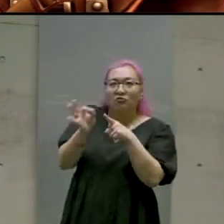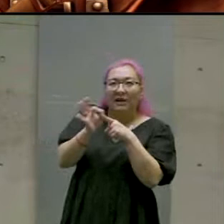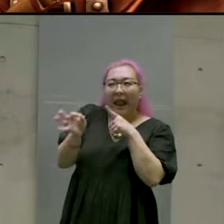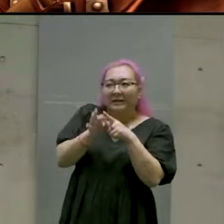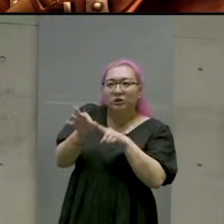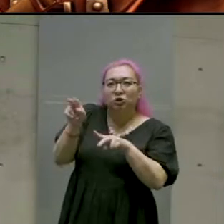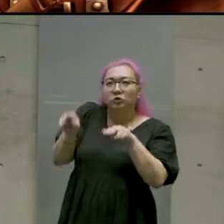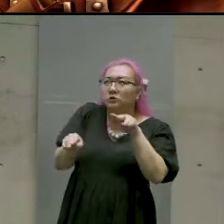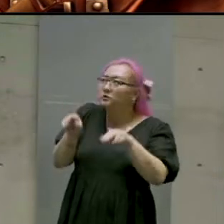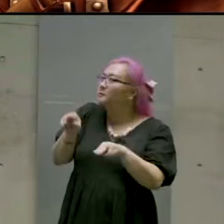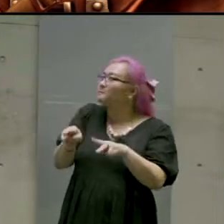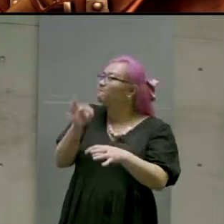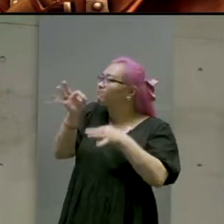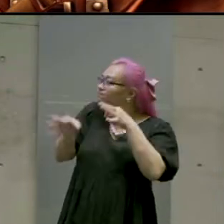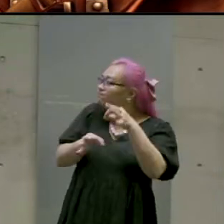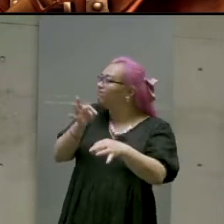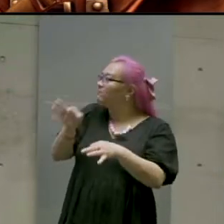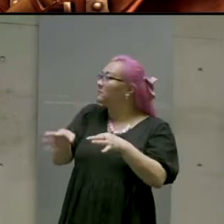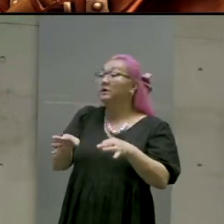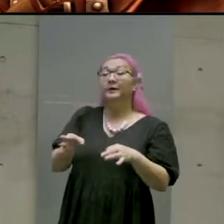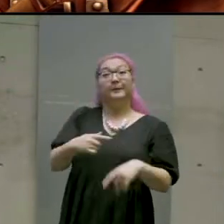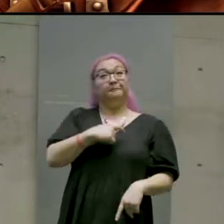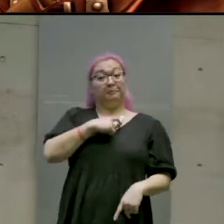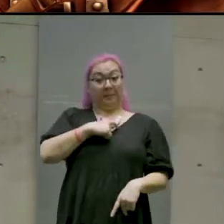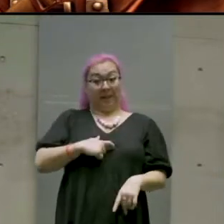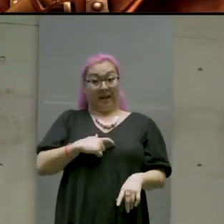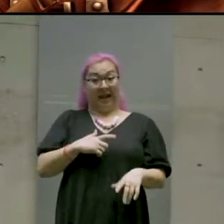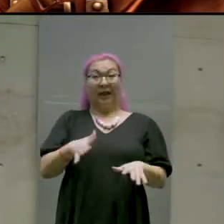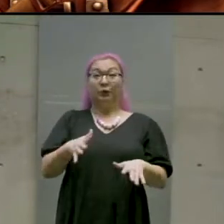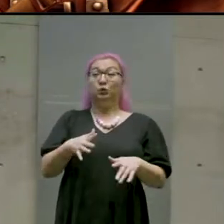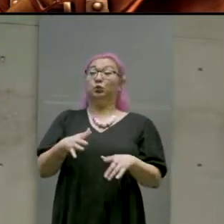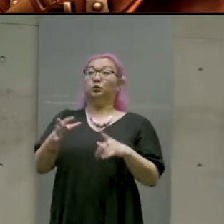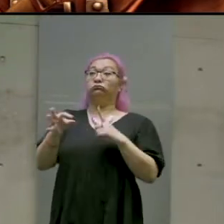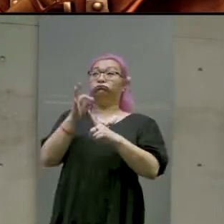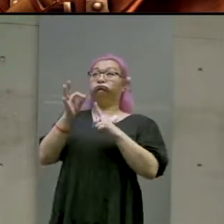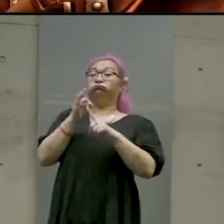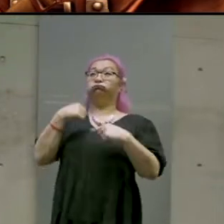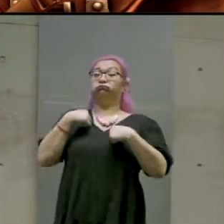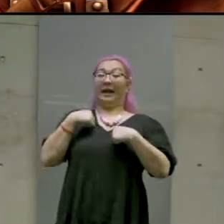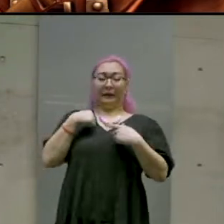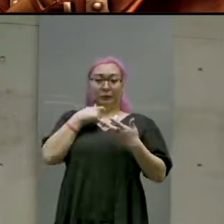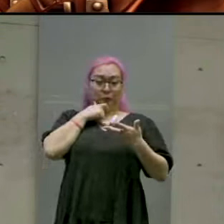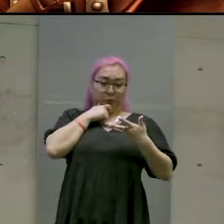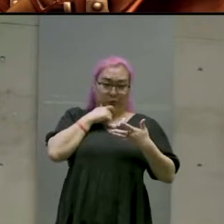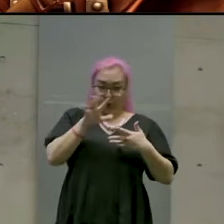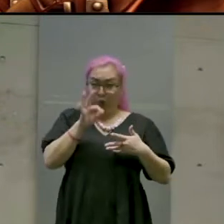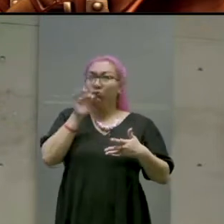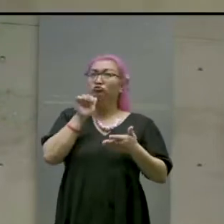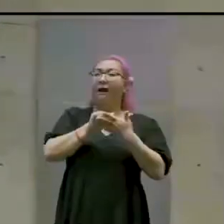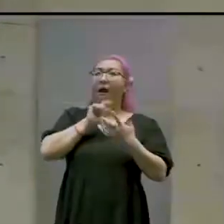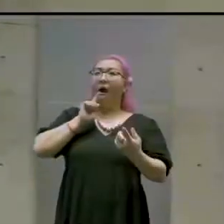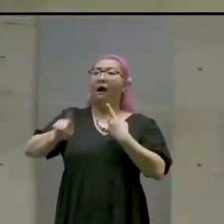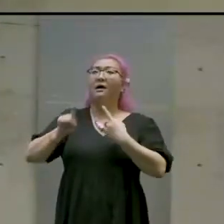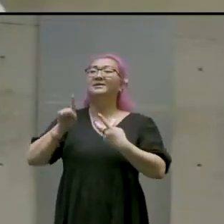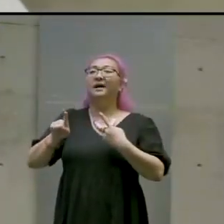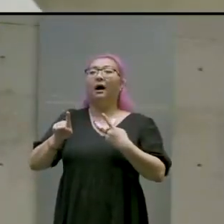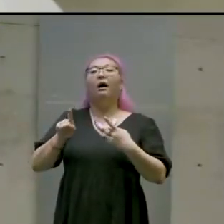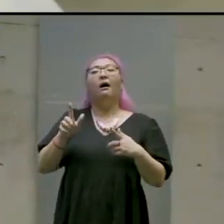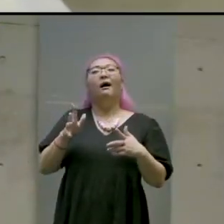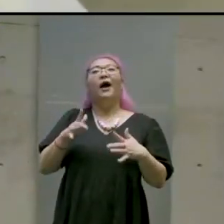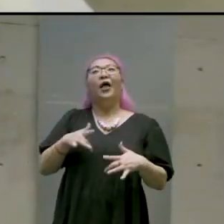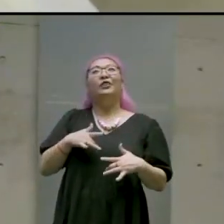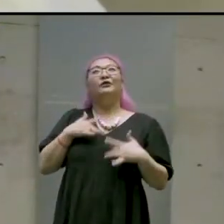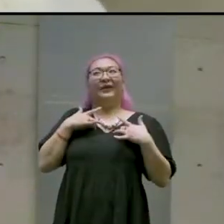decide the best answer in a series of questions. And the feelings that we wanted to create in that was to feel a